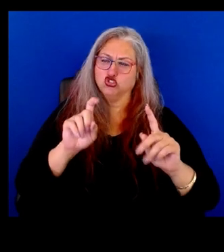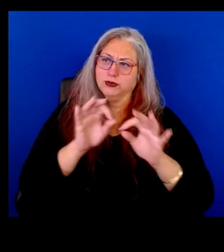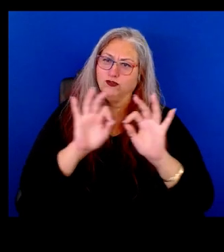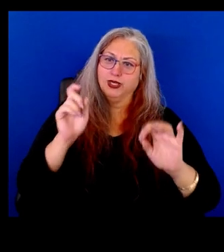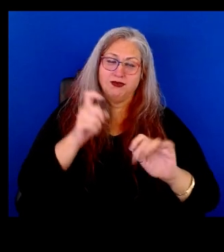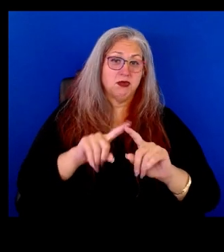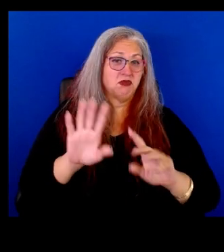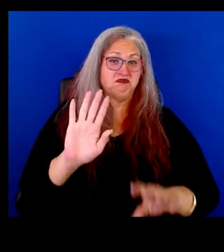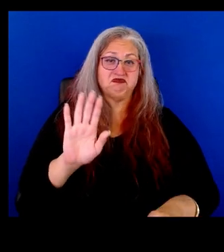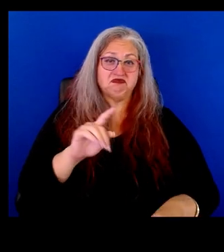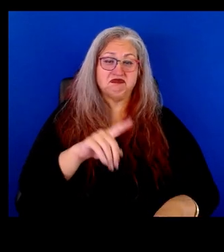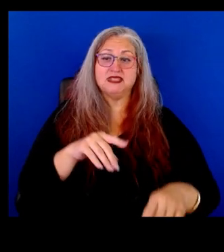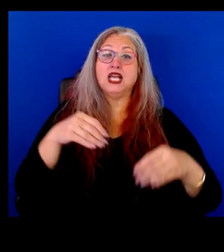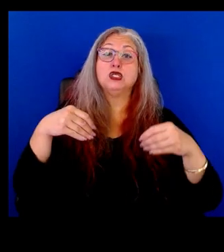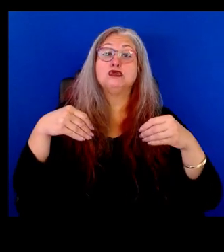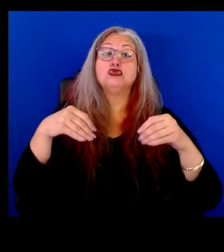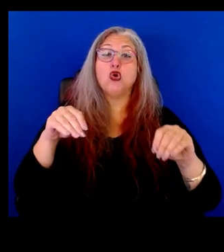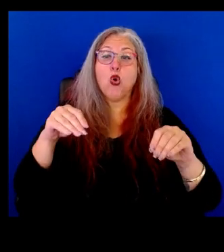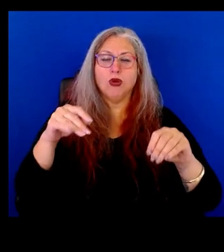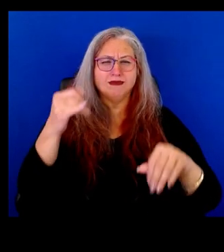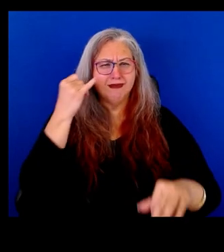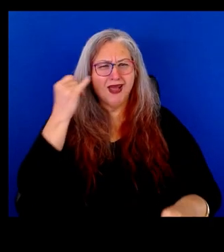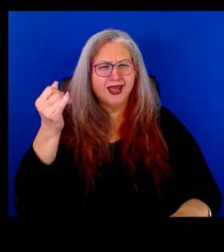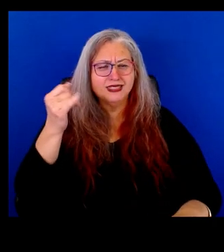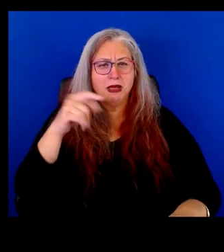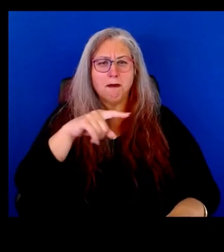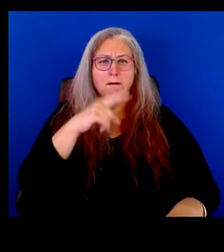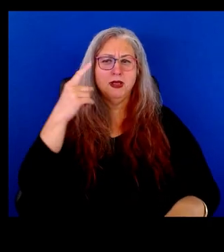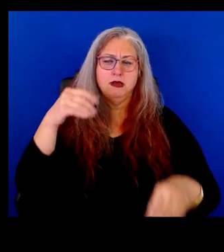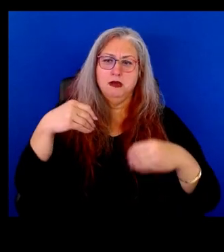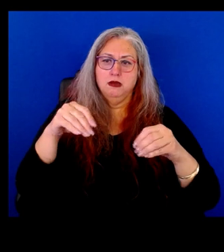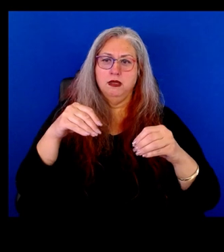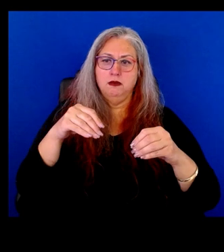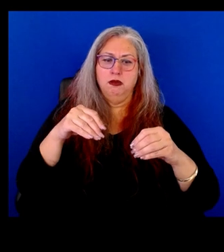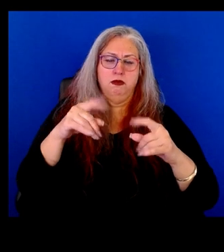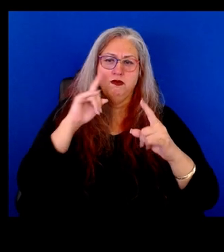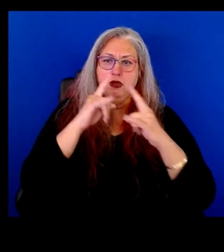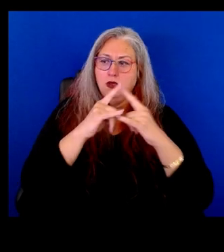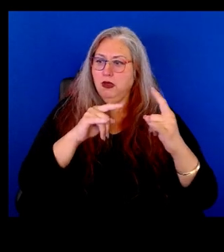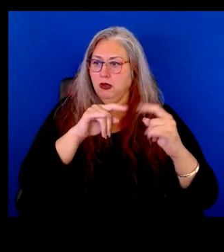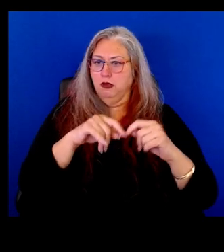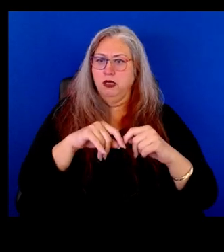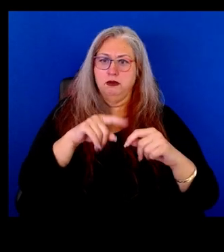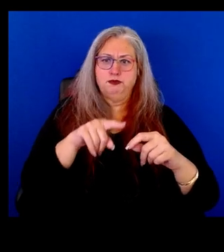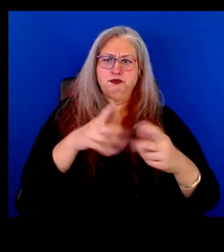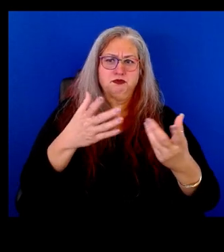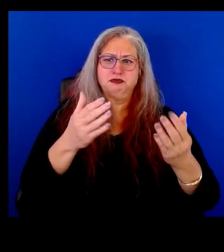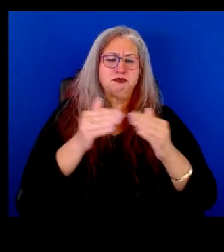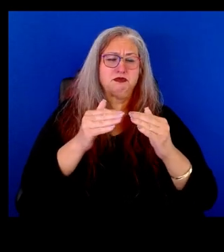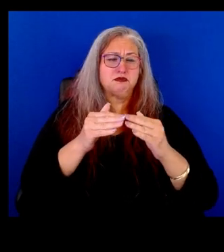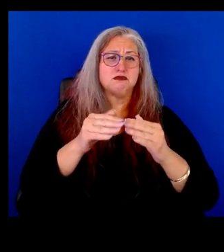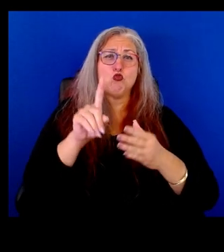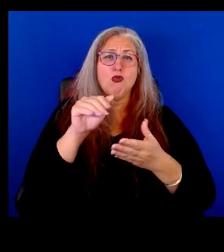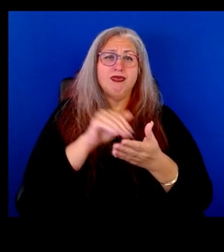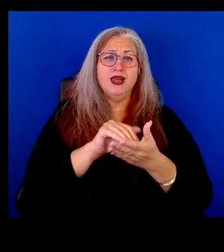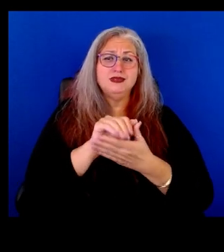free. No, they would be sold. Imagine the black market for tents in Gaza would be